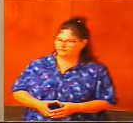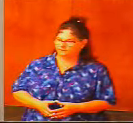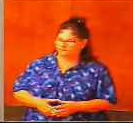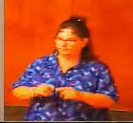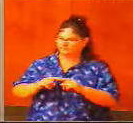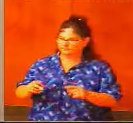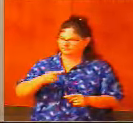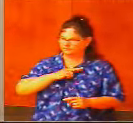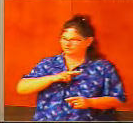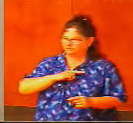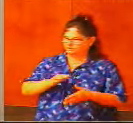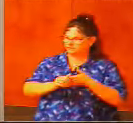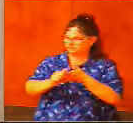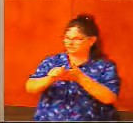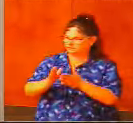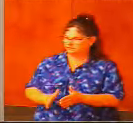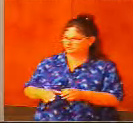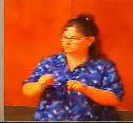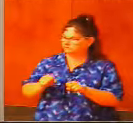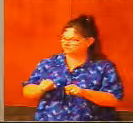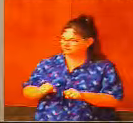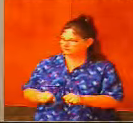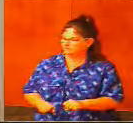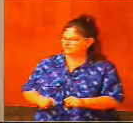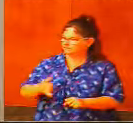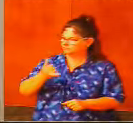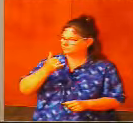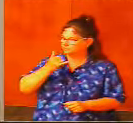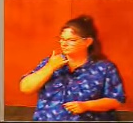But religious leaders can be wrong.